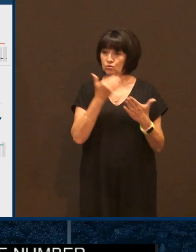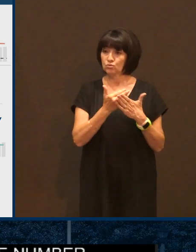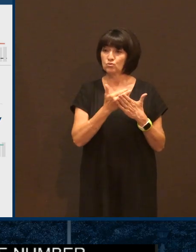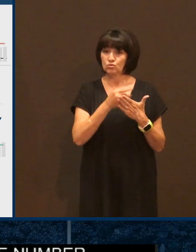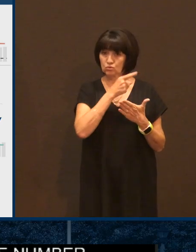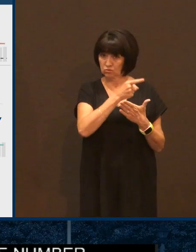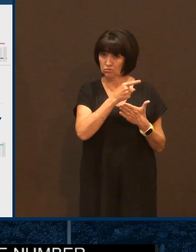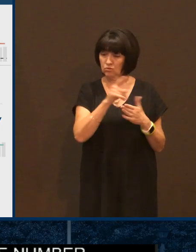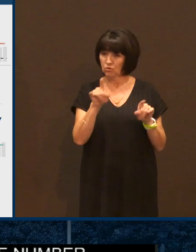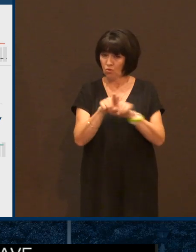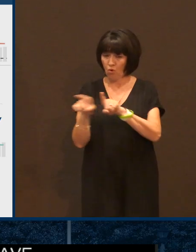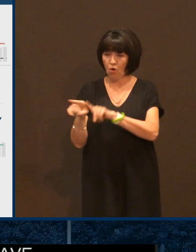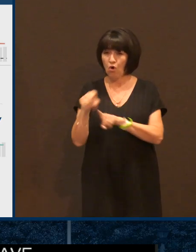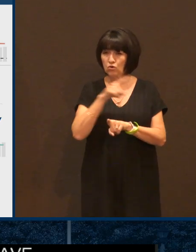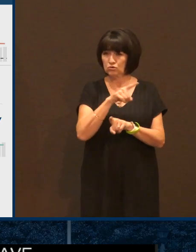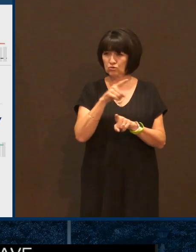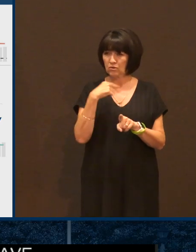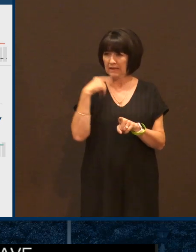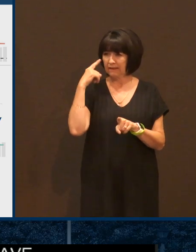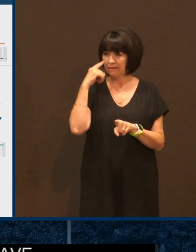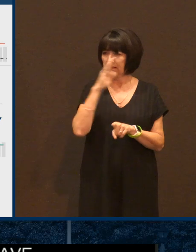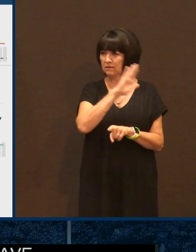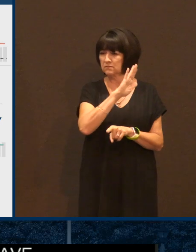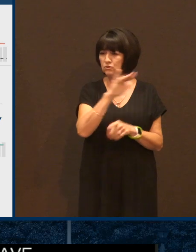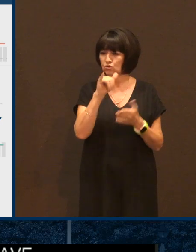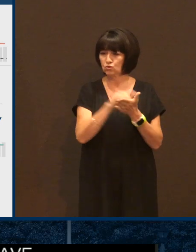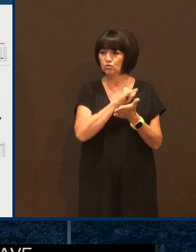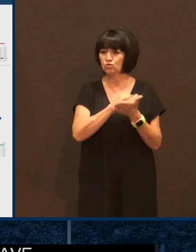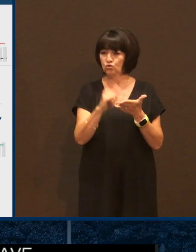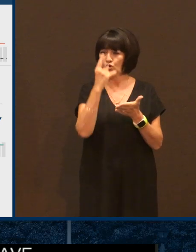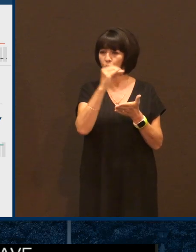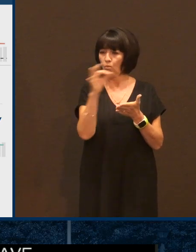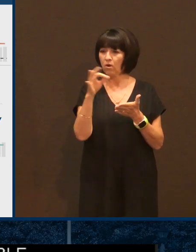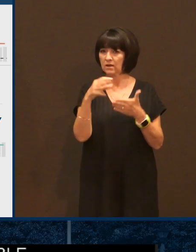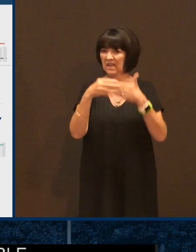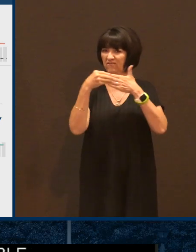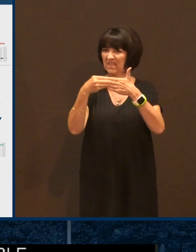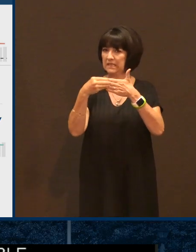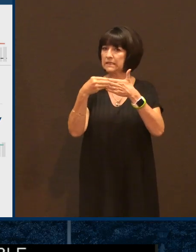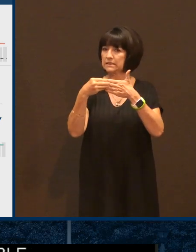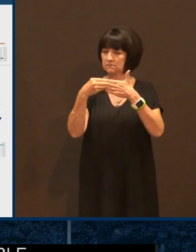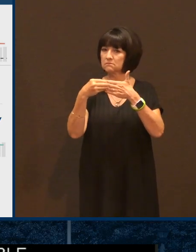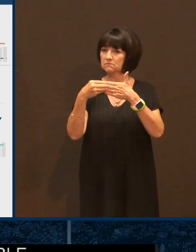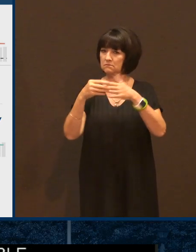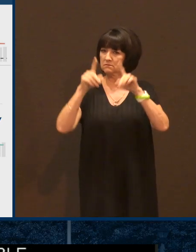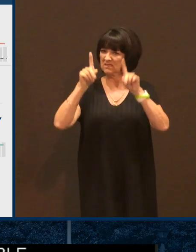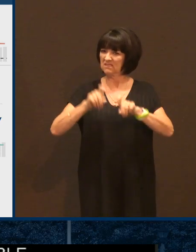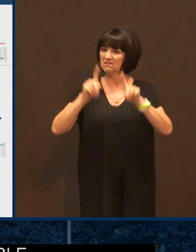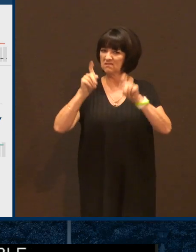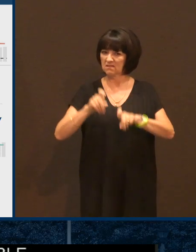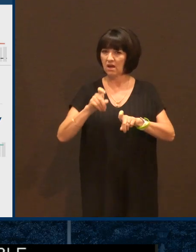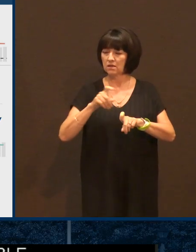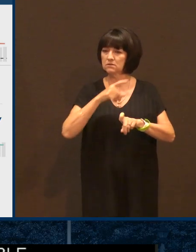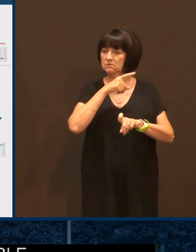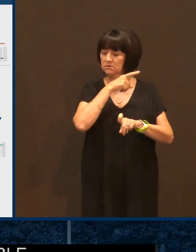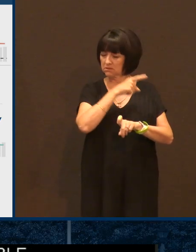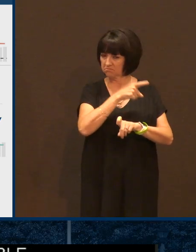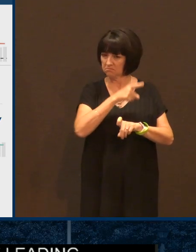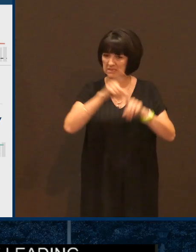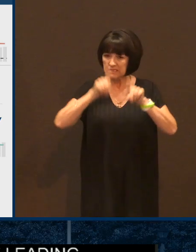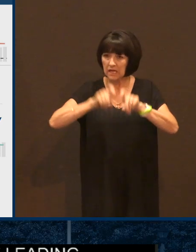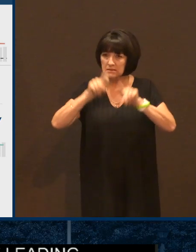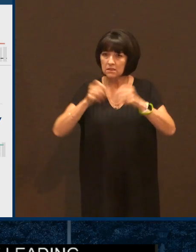testing. I think New York is one of the leading states in the country that way, which helps their percent positive